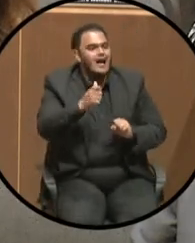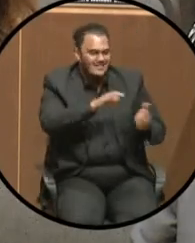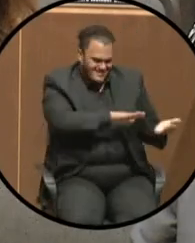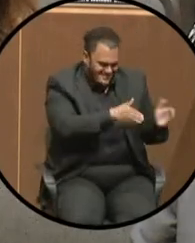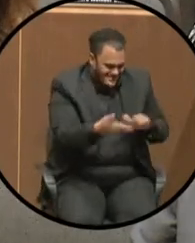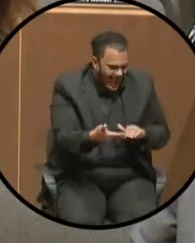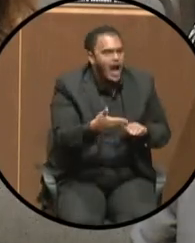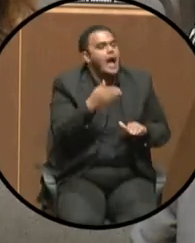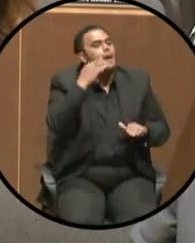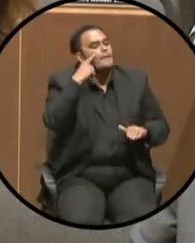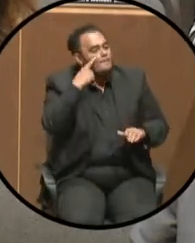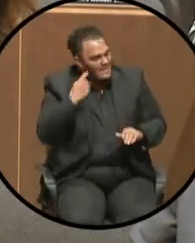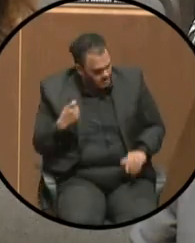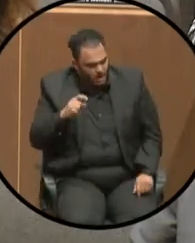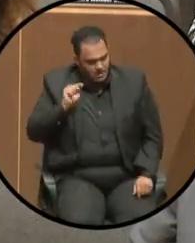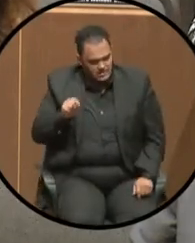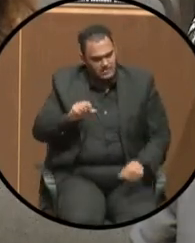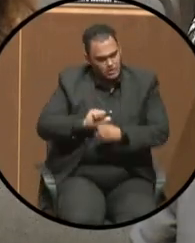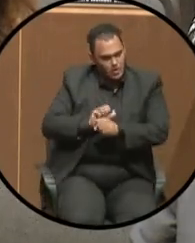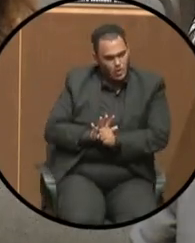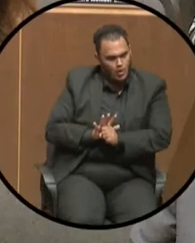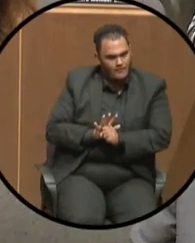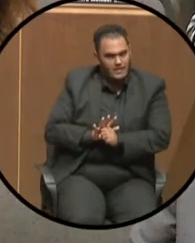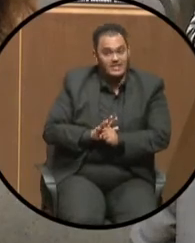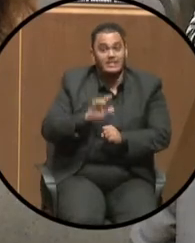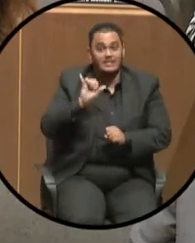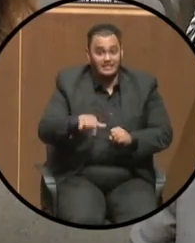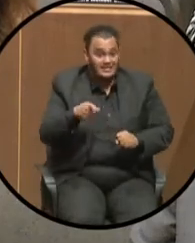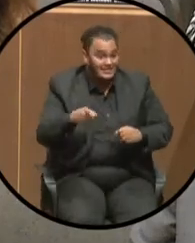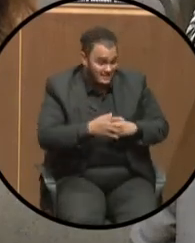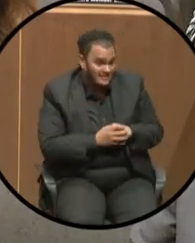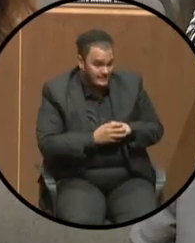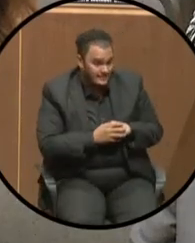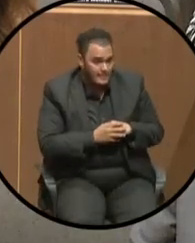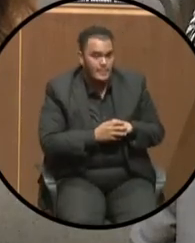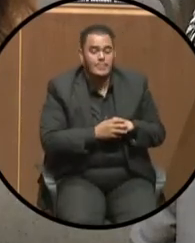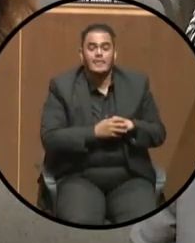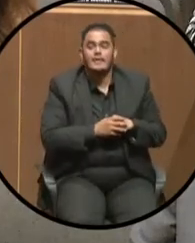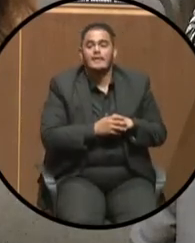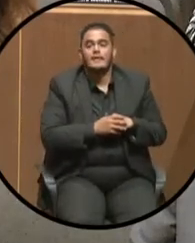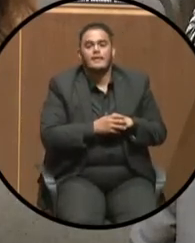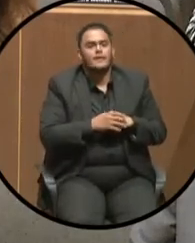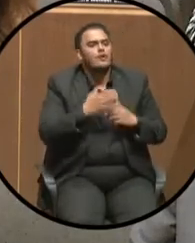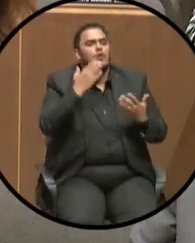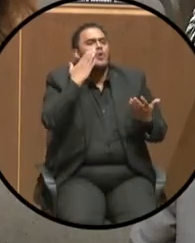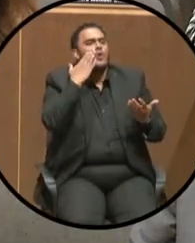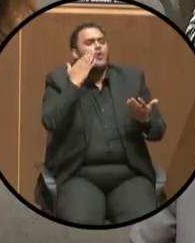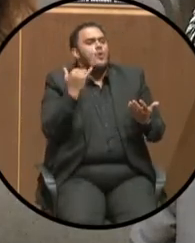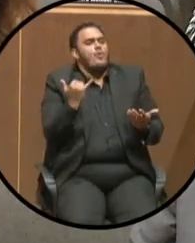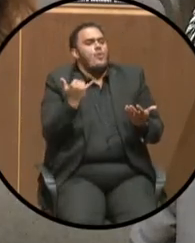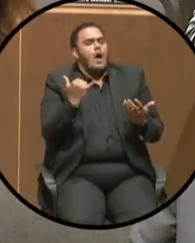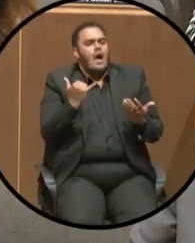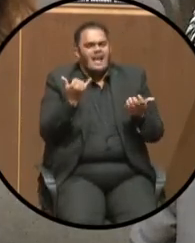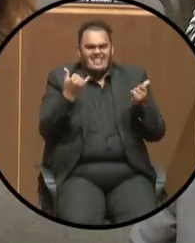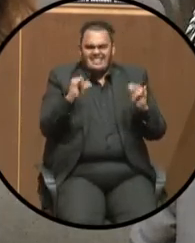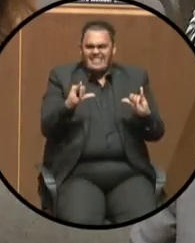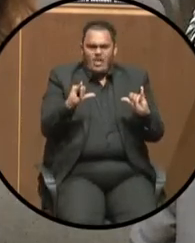9,683 people died from COVID. Most people, why did they continue to create fear in children for a virus that